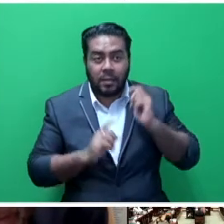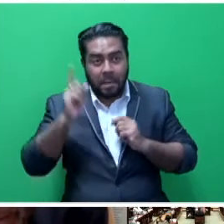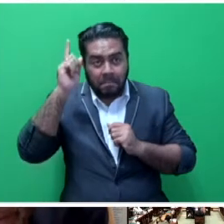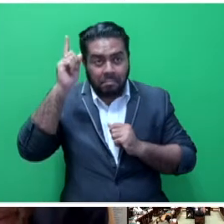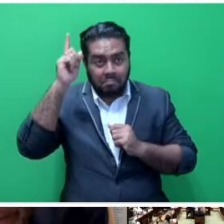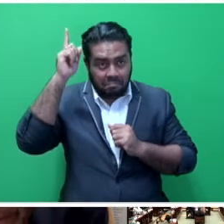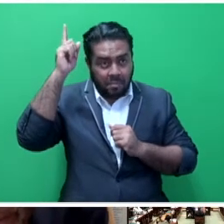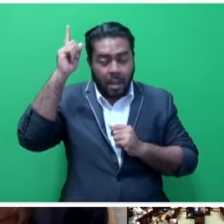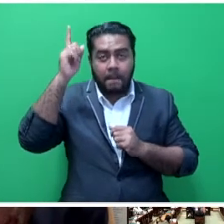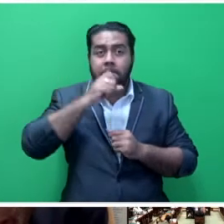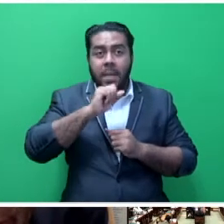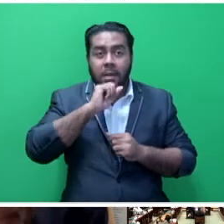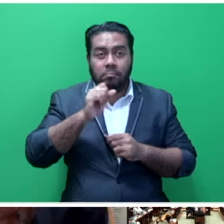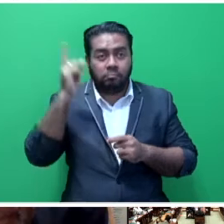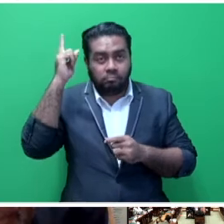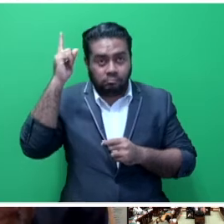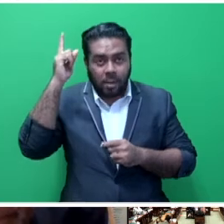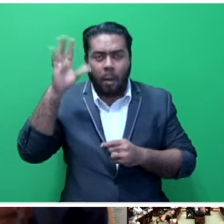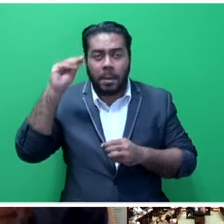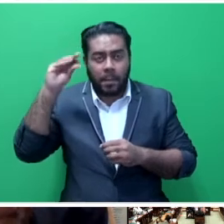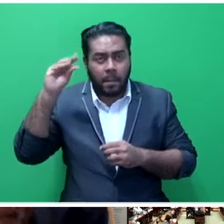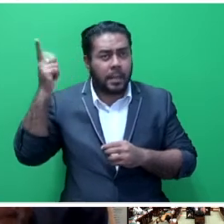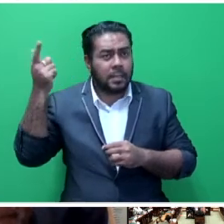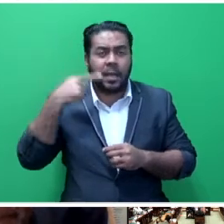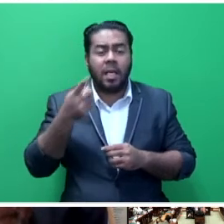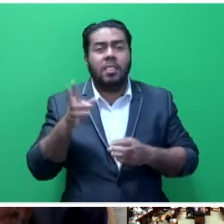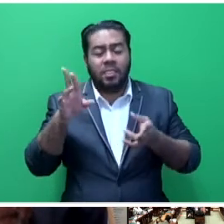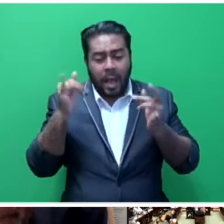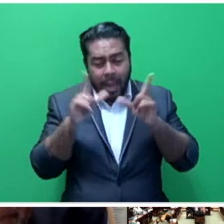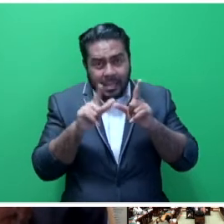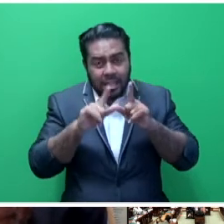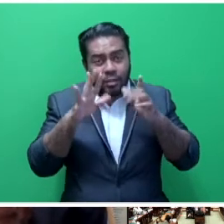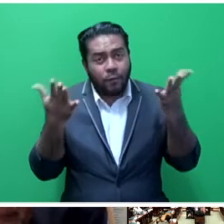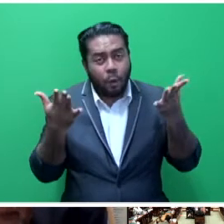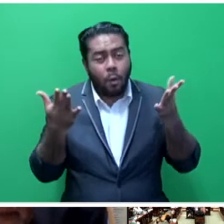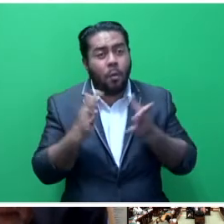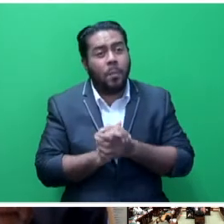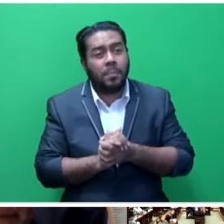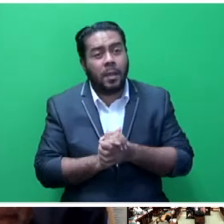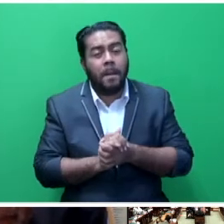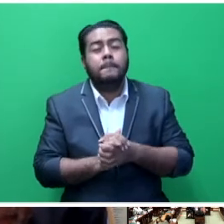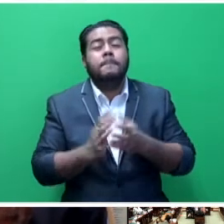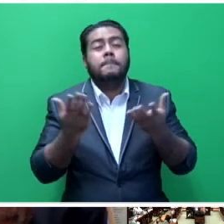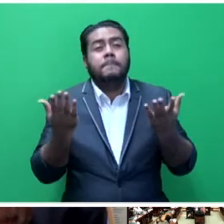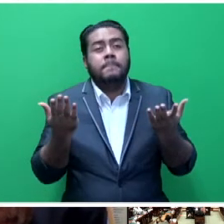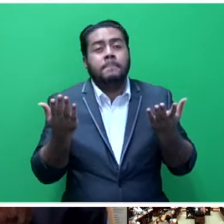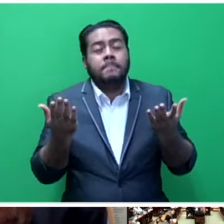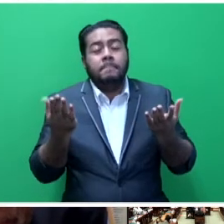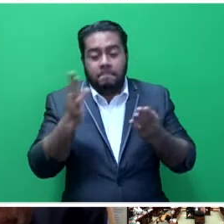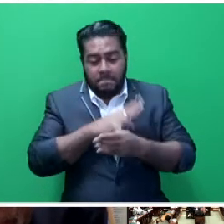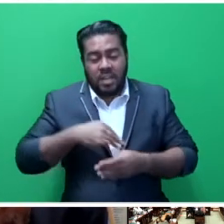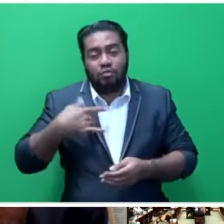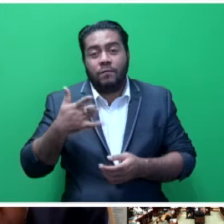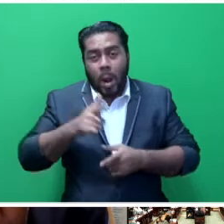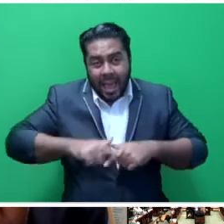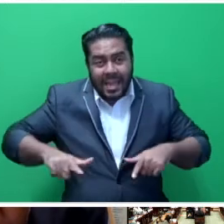gravel extraction license on state lands and also from riverbeds is administered by the Ministry of Lands